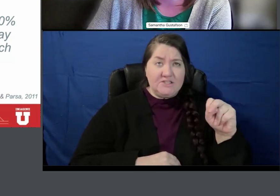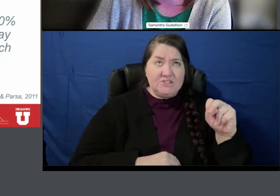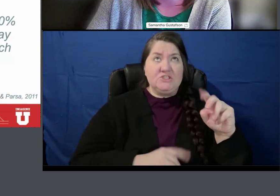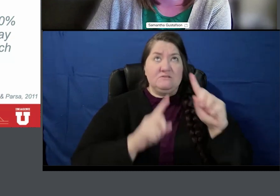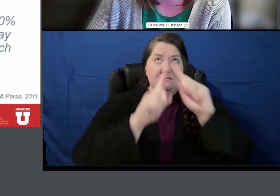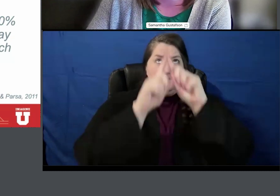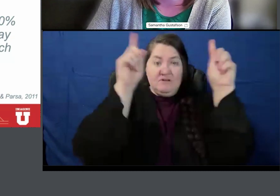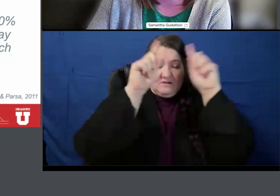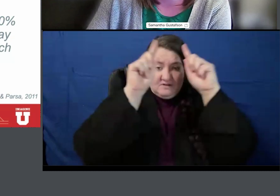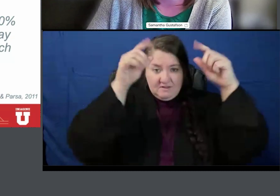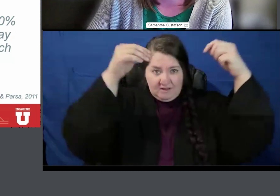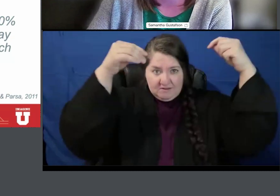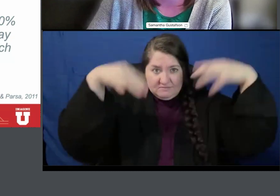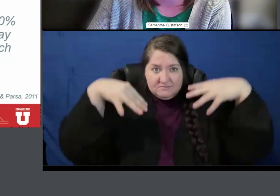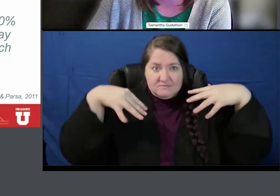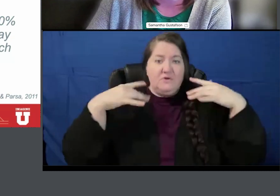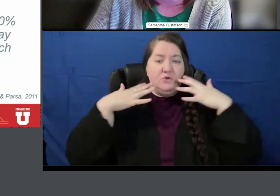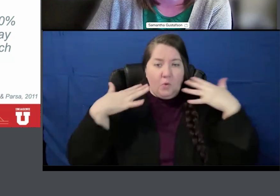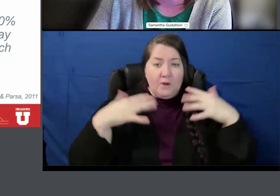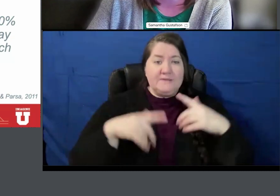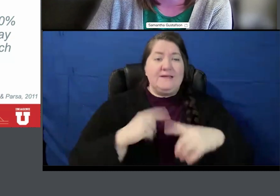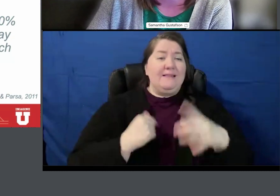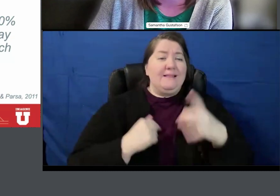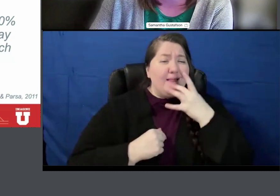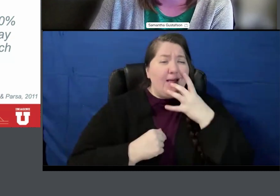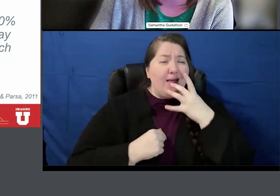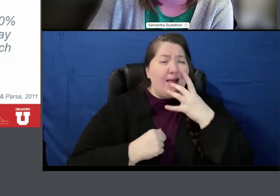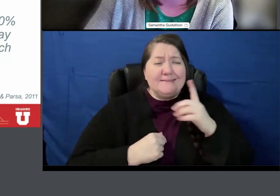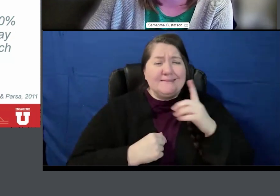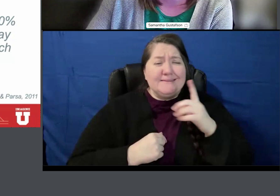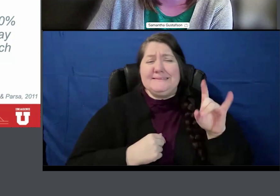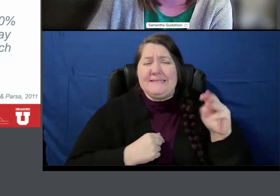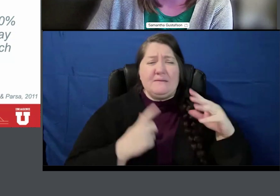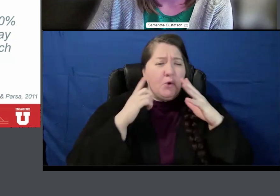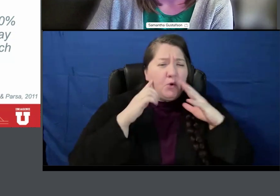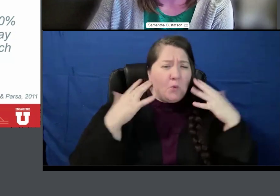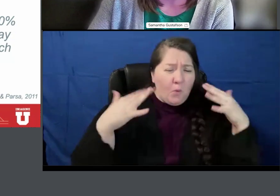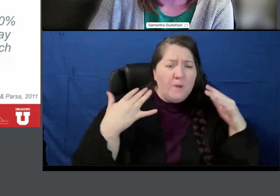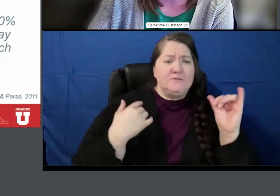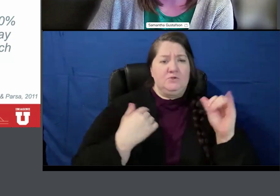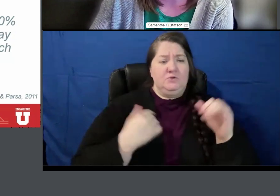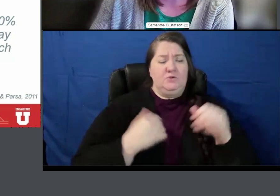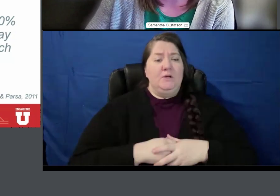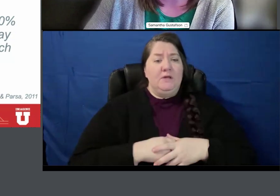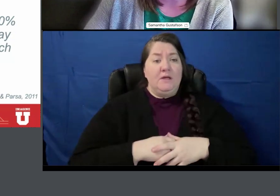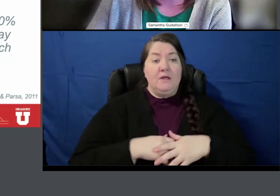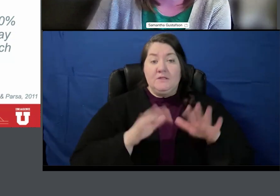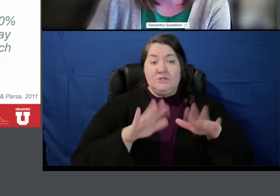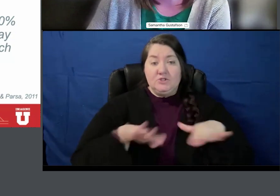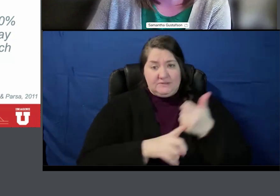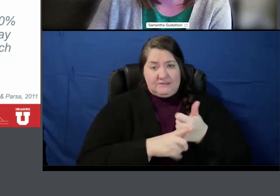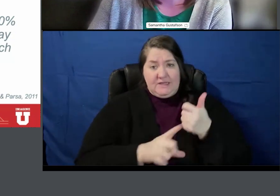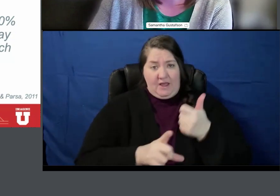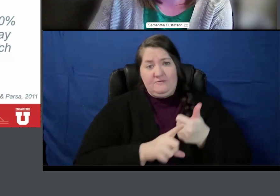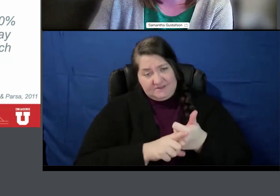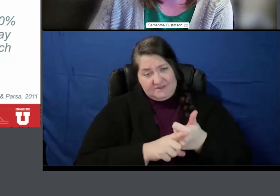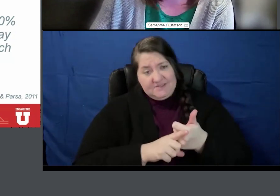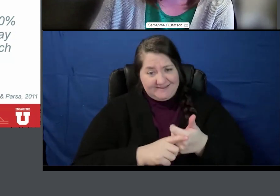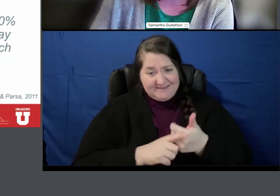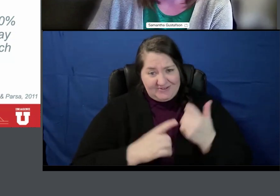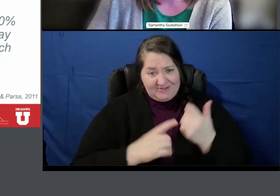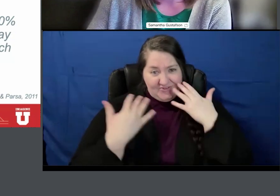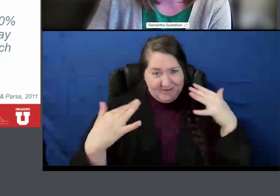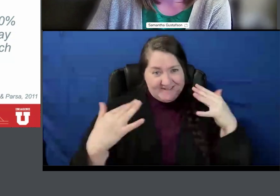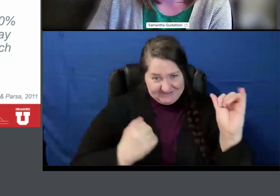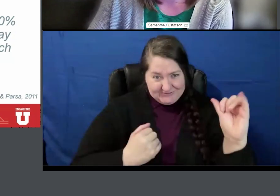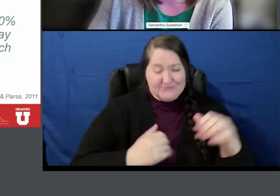the classroom, and of course, the overhead lights or any other equipment that's in the classroom. The children themselves are often a pretty significant noise source